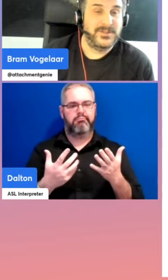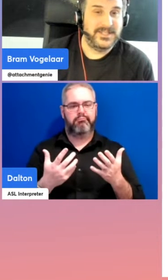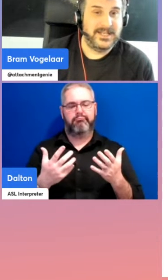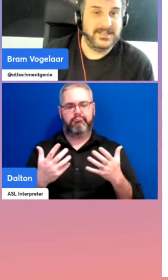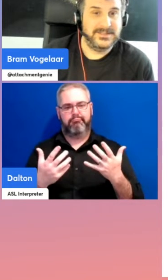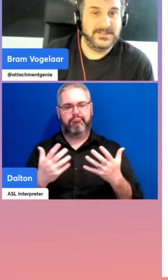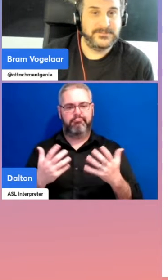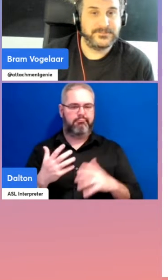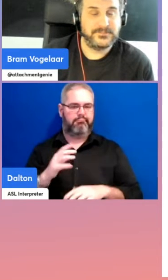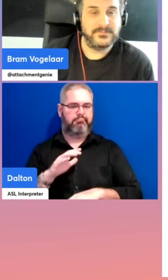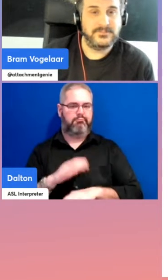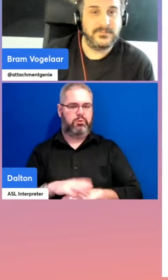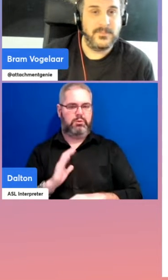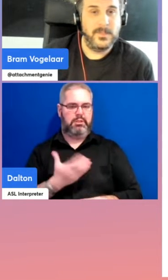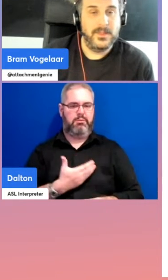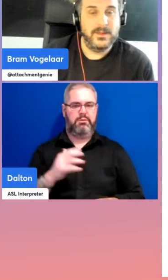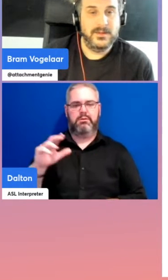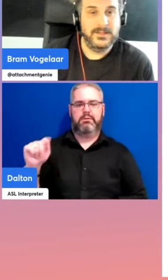on no TLS.